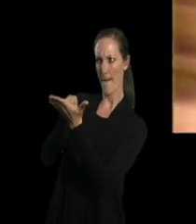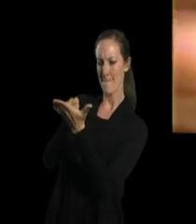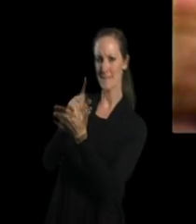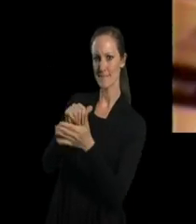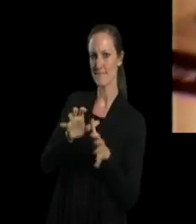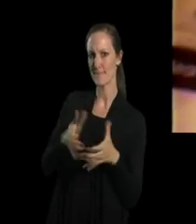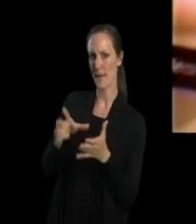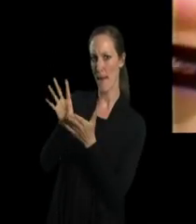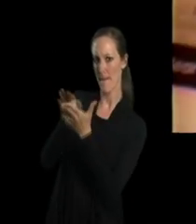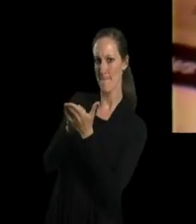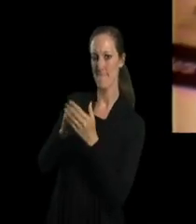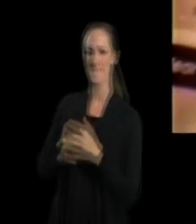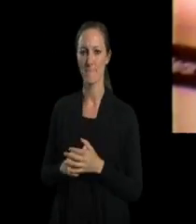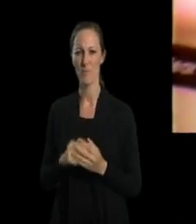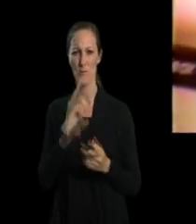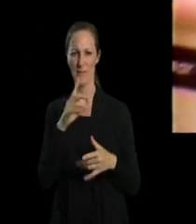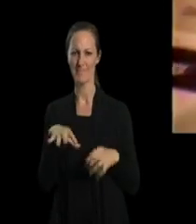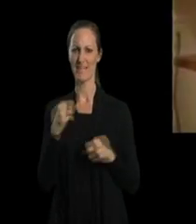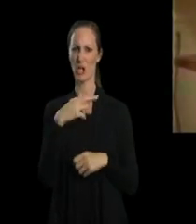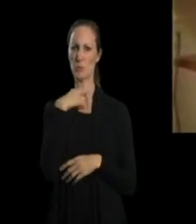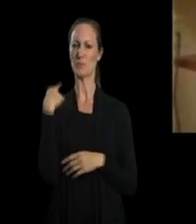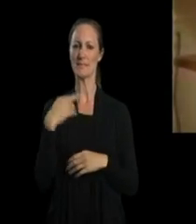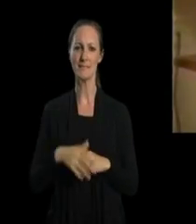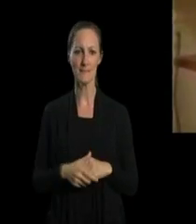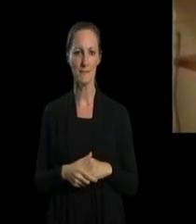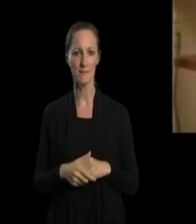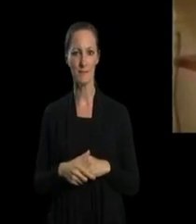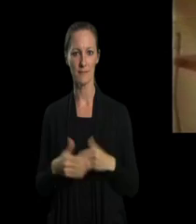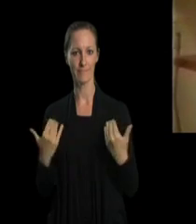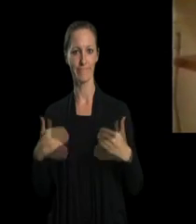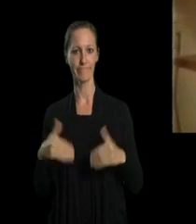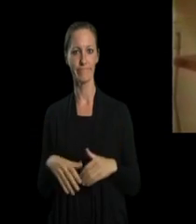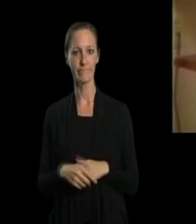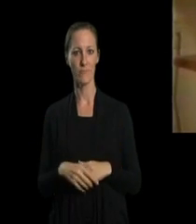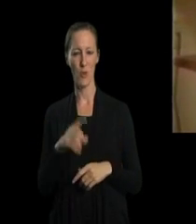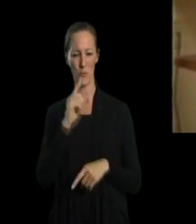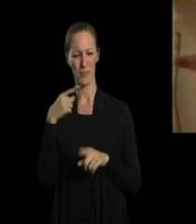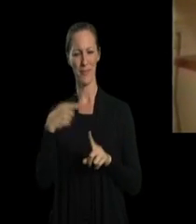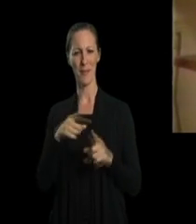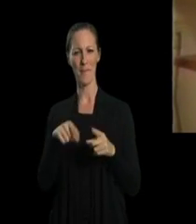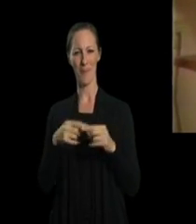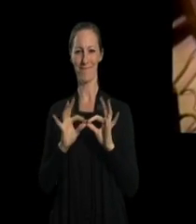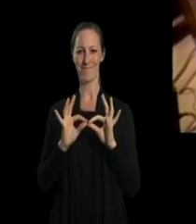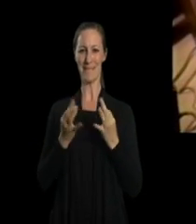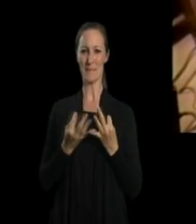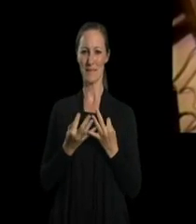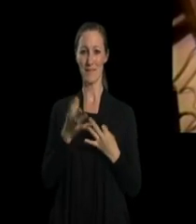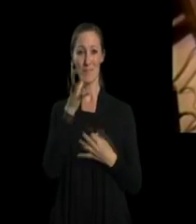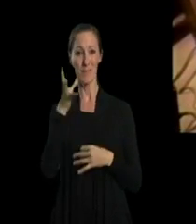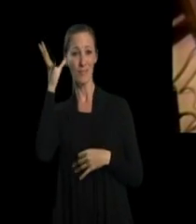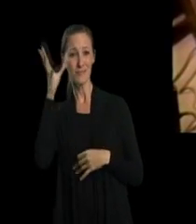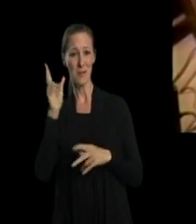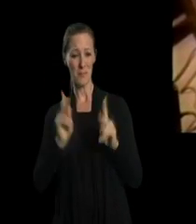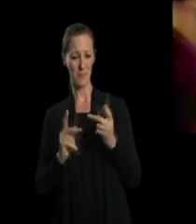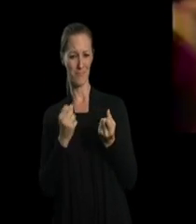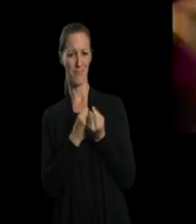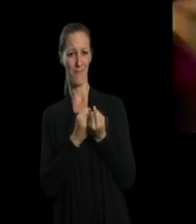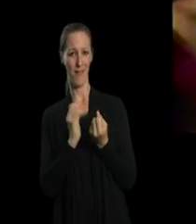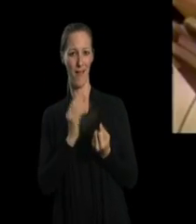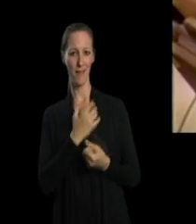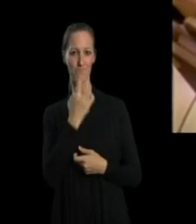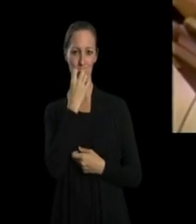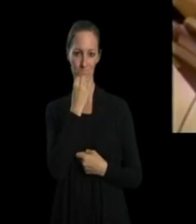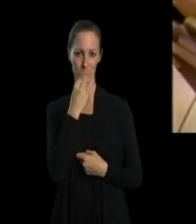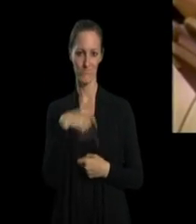that passionate about something that they are willing to take risks. It was more about families and parents